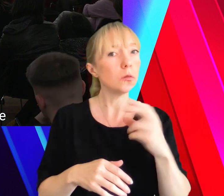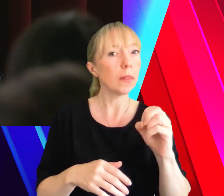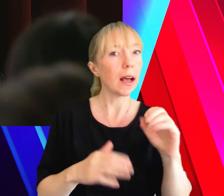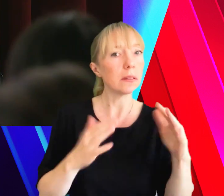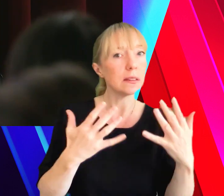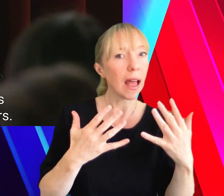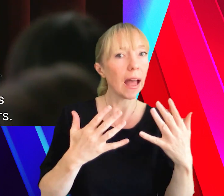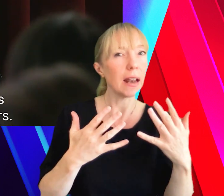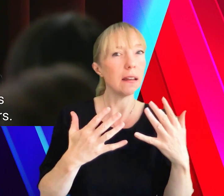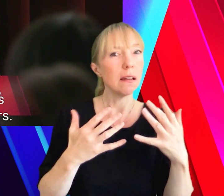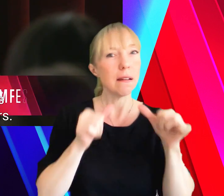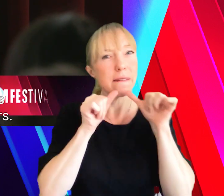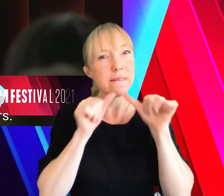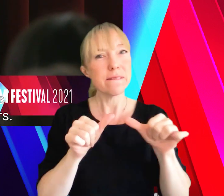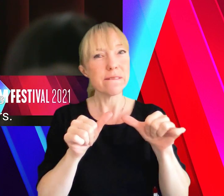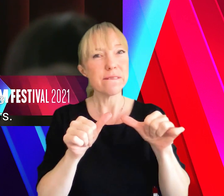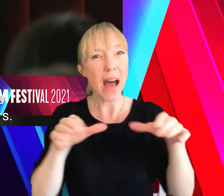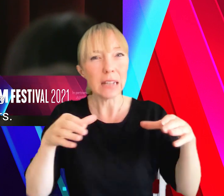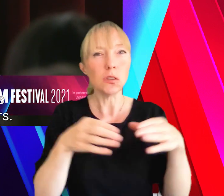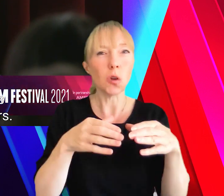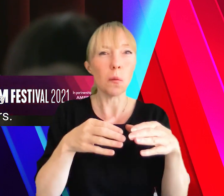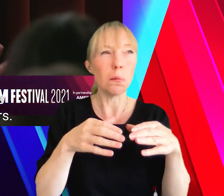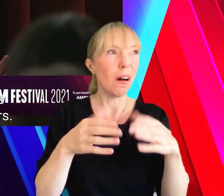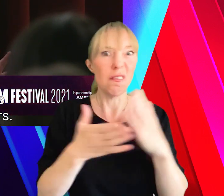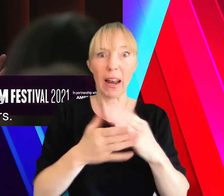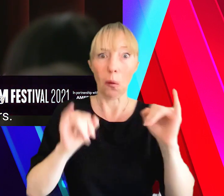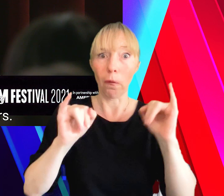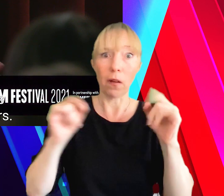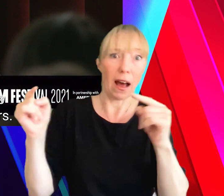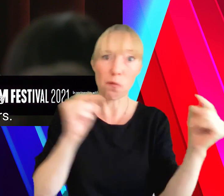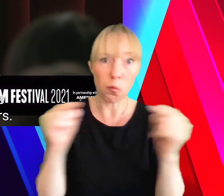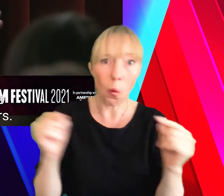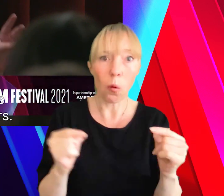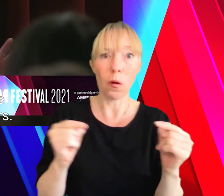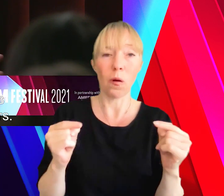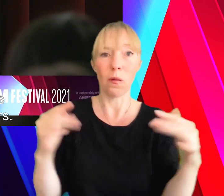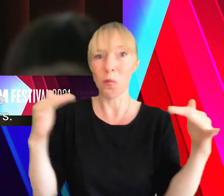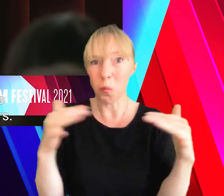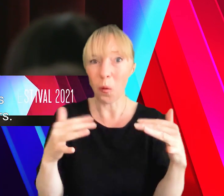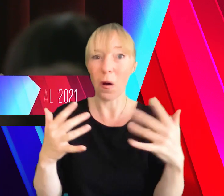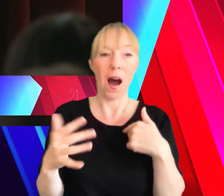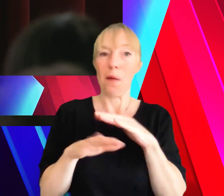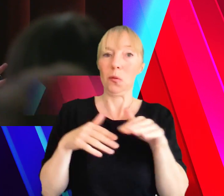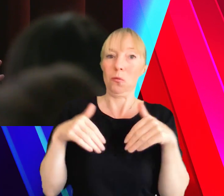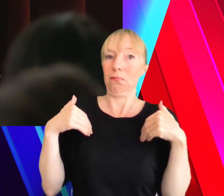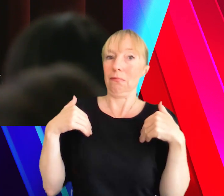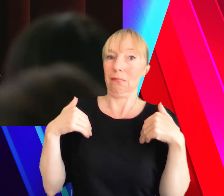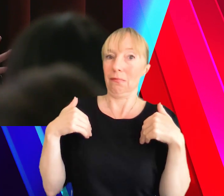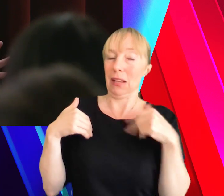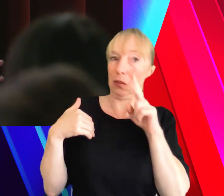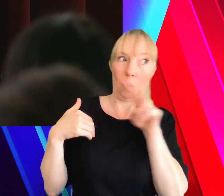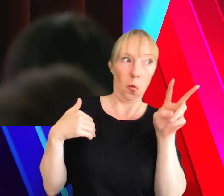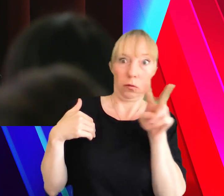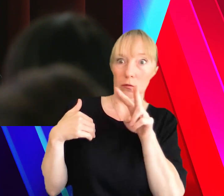like fandom was the lead thing and it was horrific, and there was like fandom wars every like, I wasn't involved,